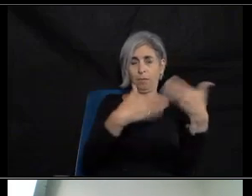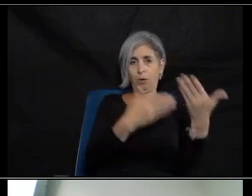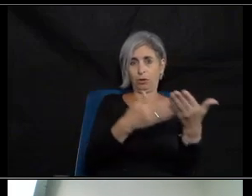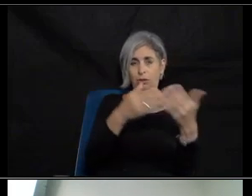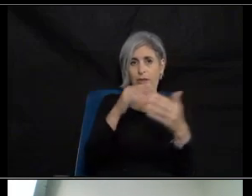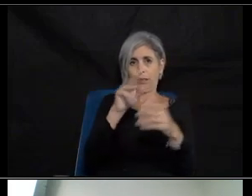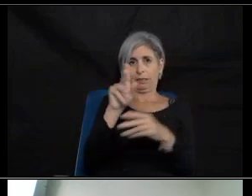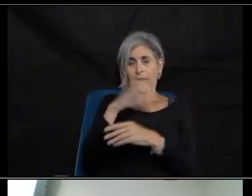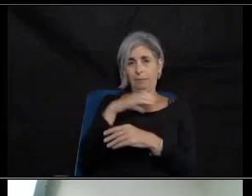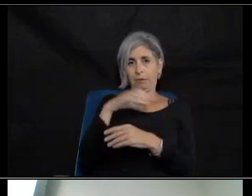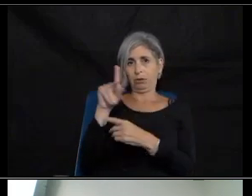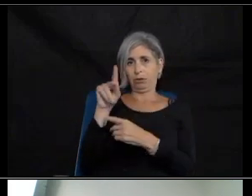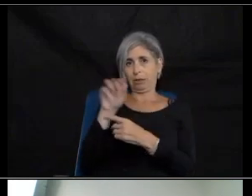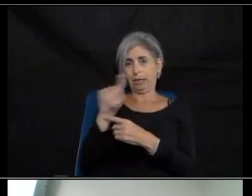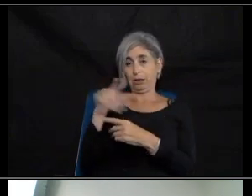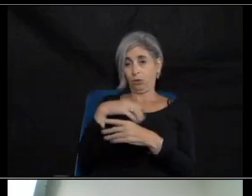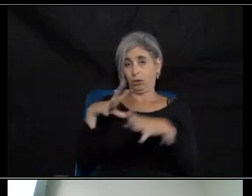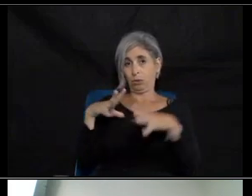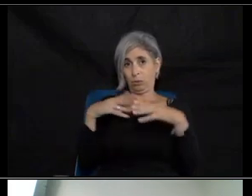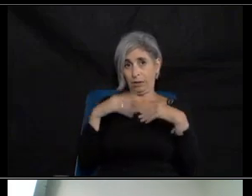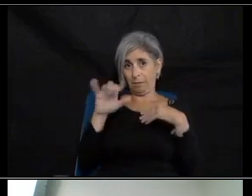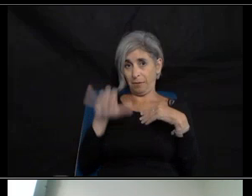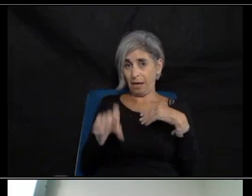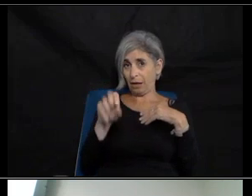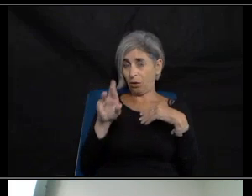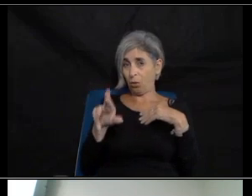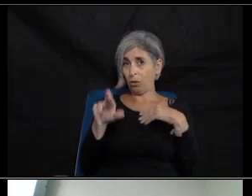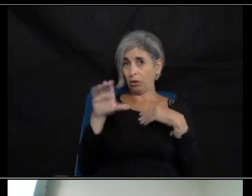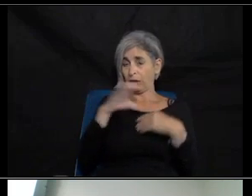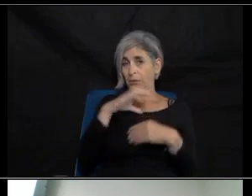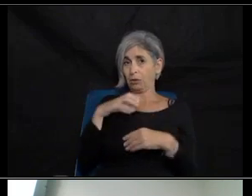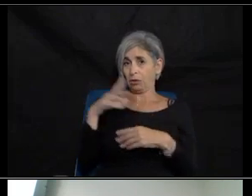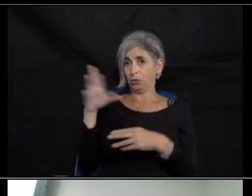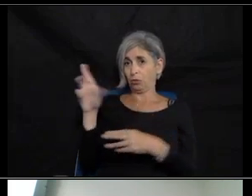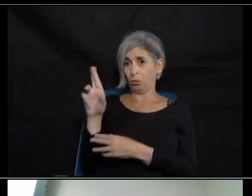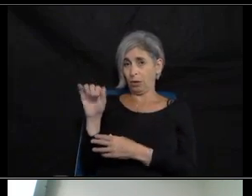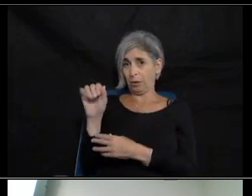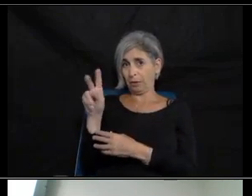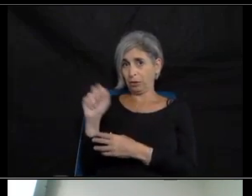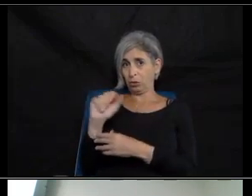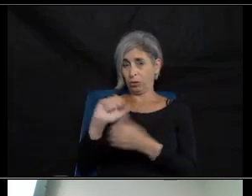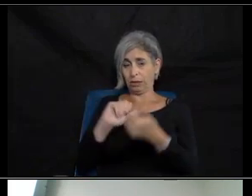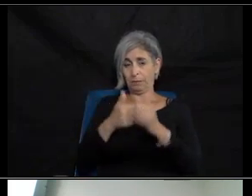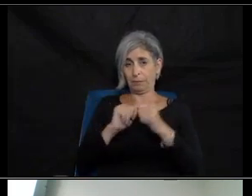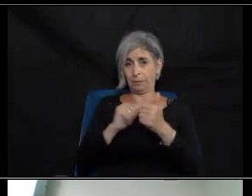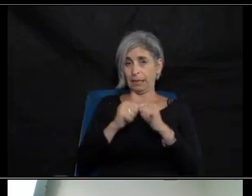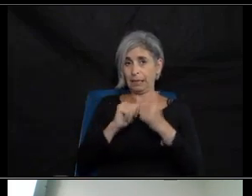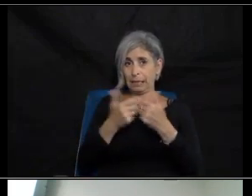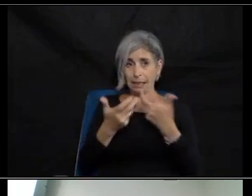you want to accept that? Or Commissioner Romulus, did you want to make a